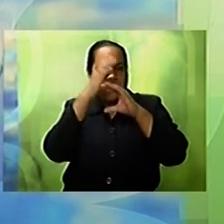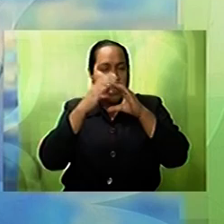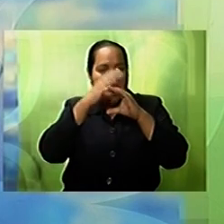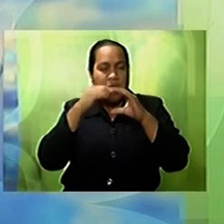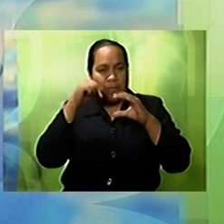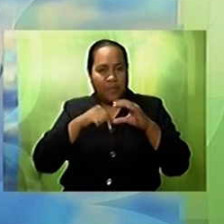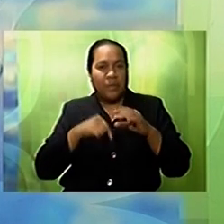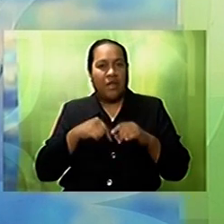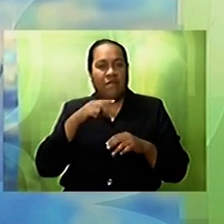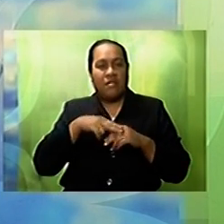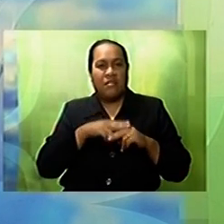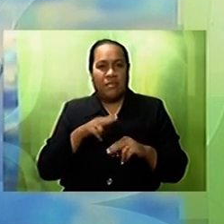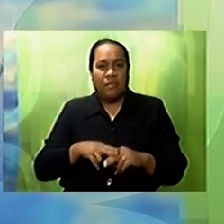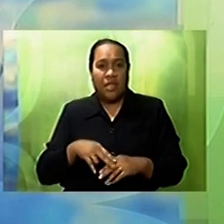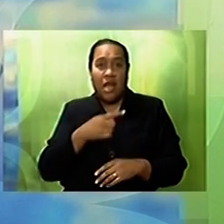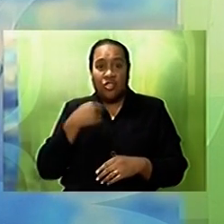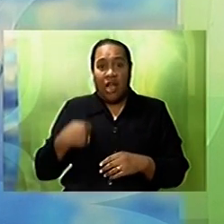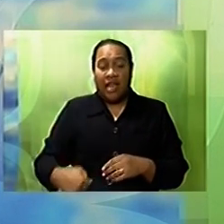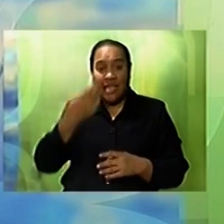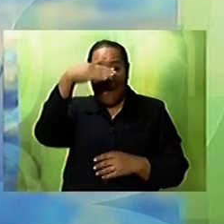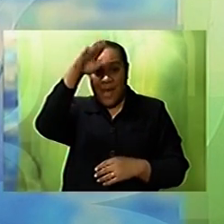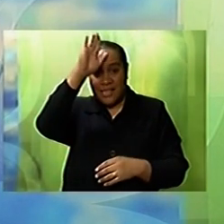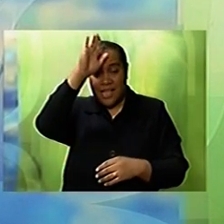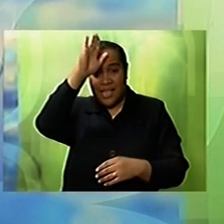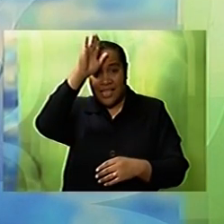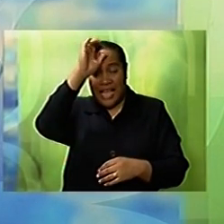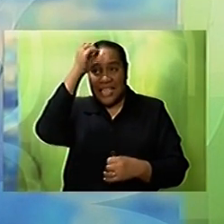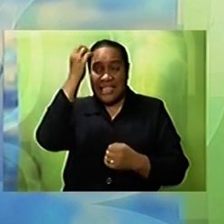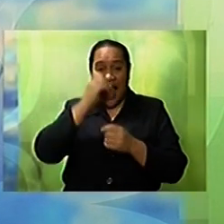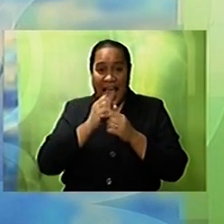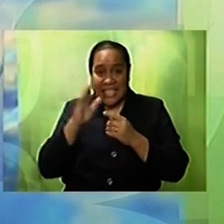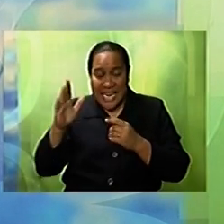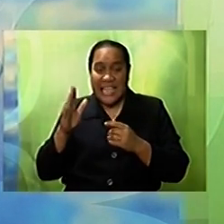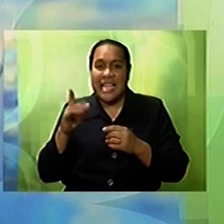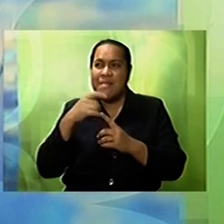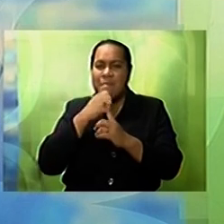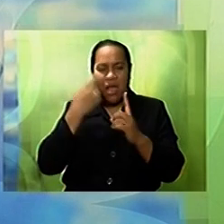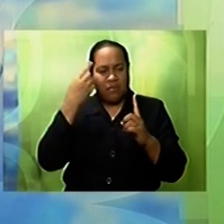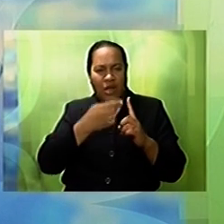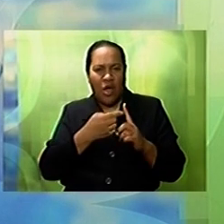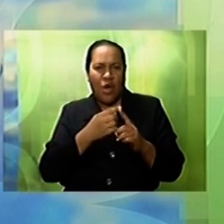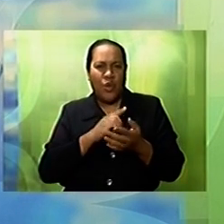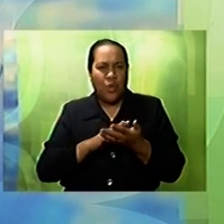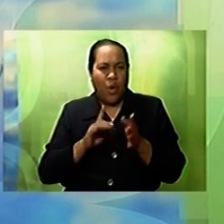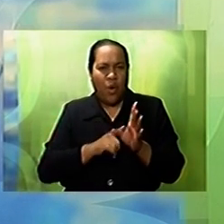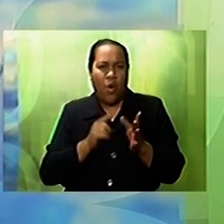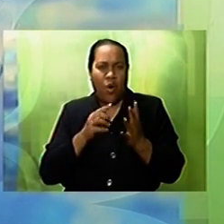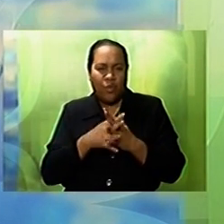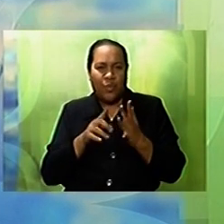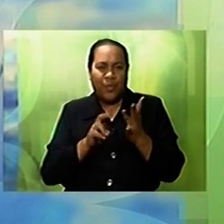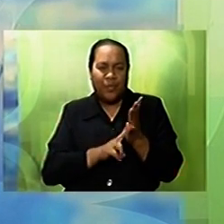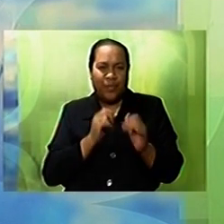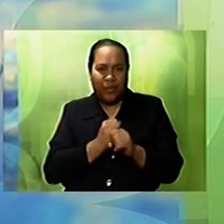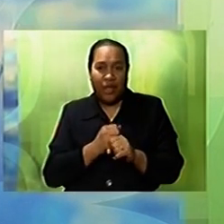country. This was after the Chinese ambassador, His Excellency Hu Yong, handed over a wide range of